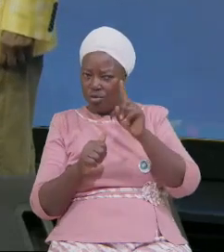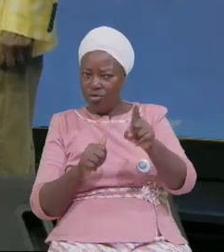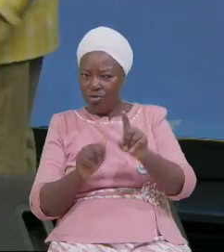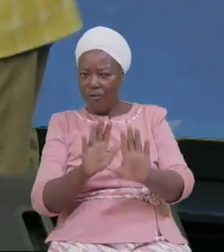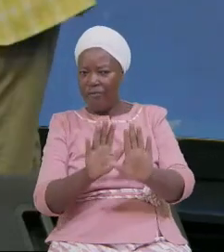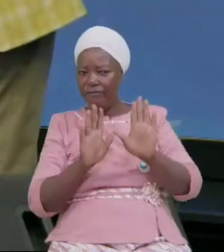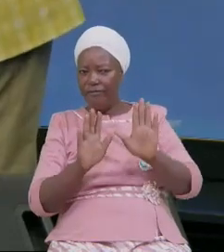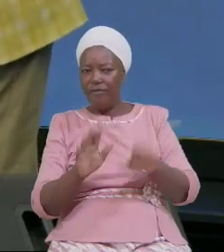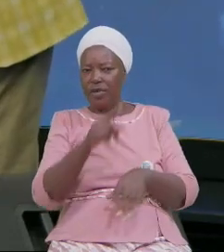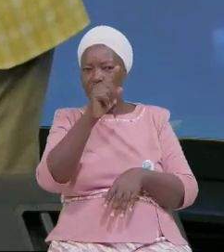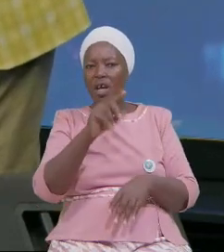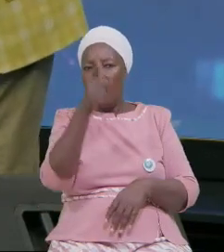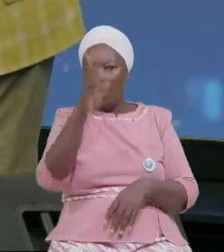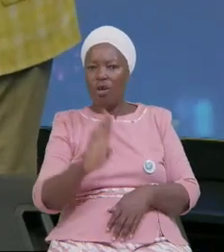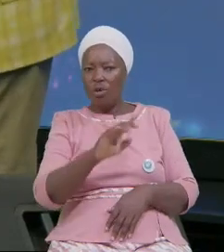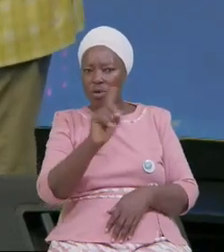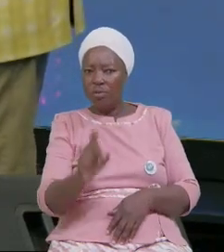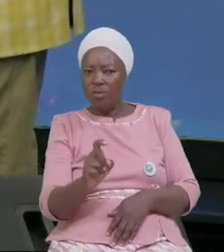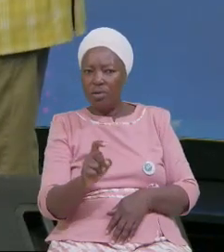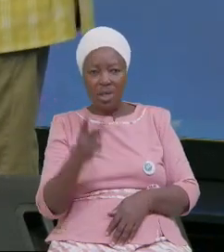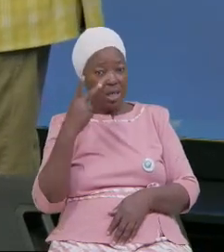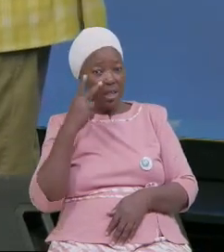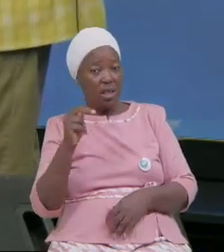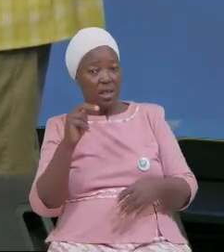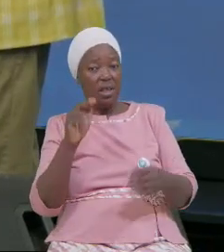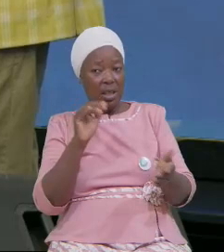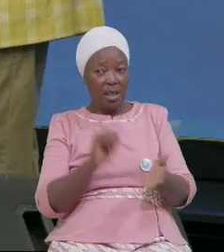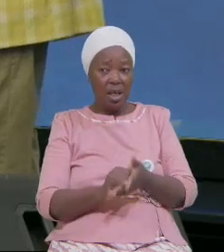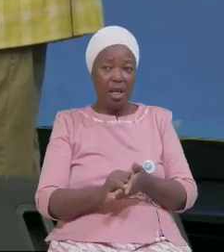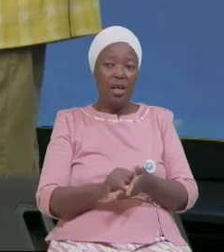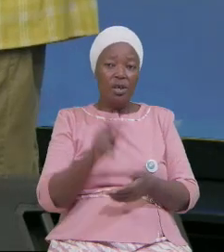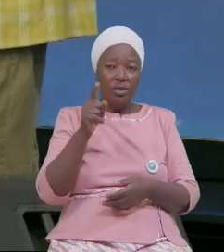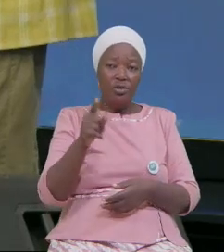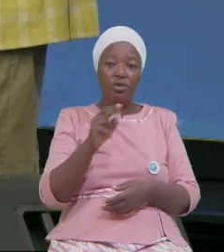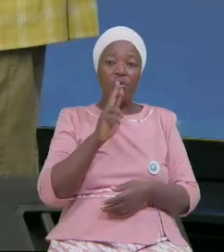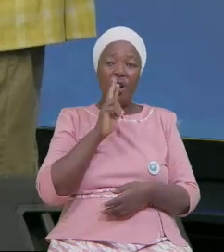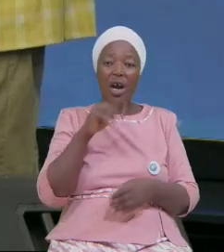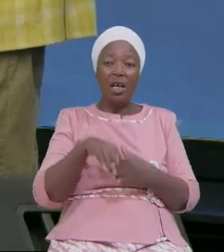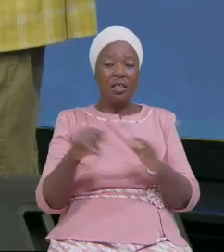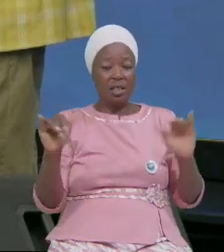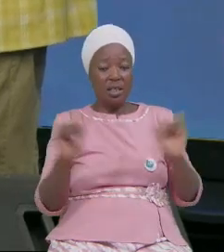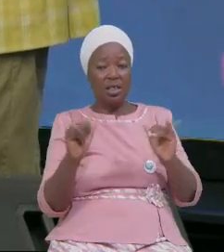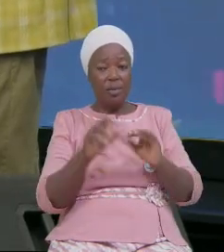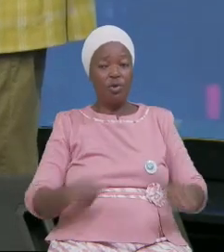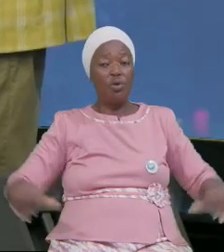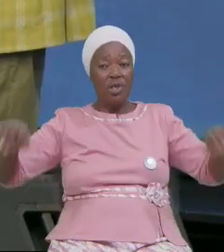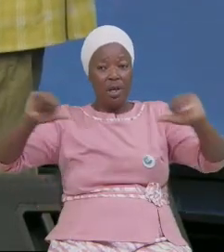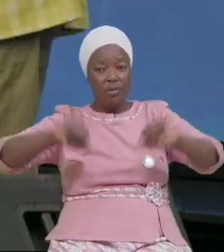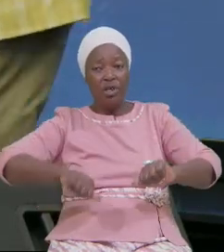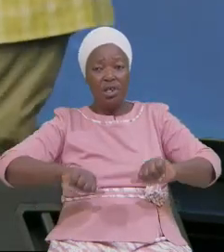God, seeing thou art in the same condemnation?"